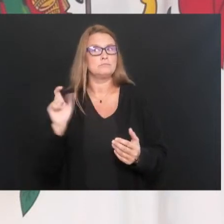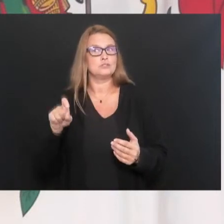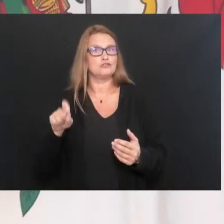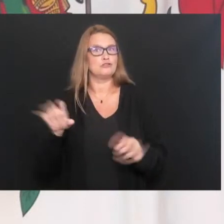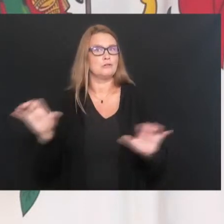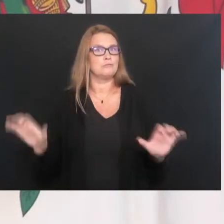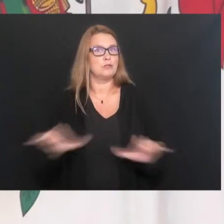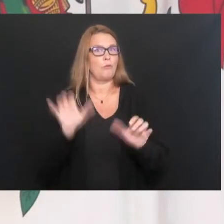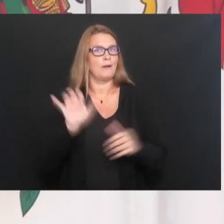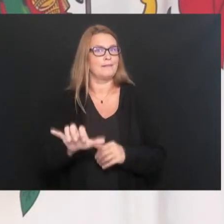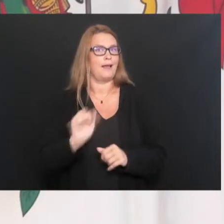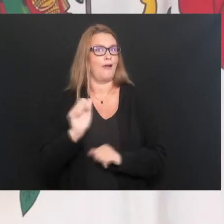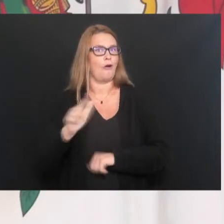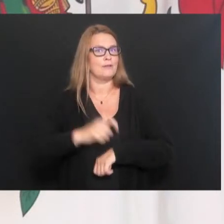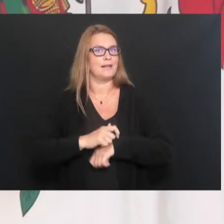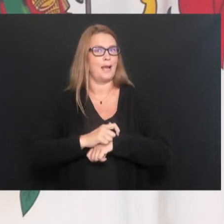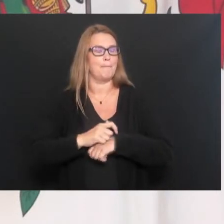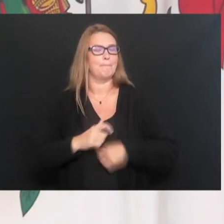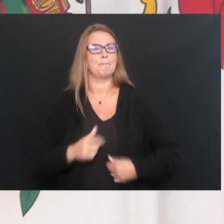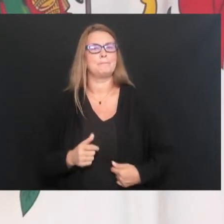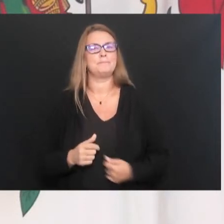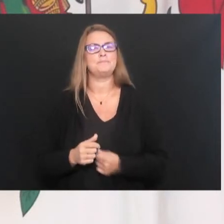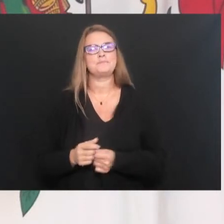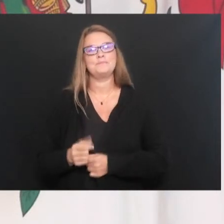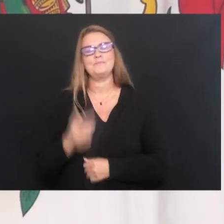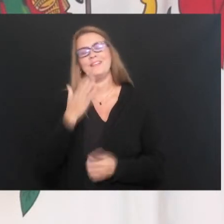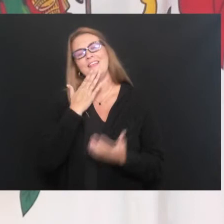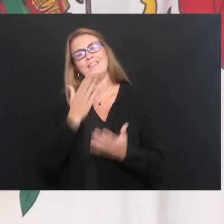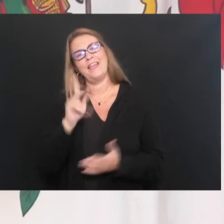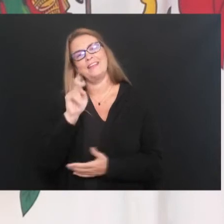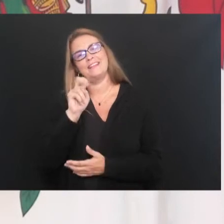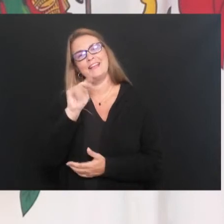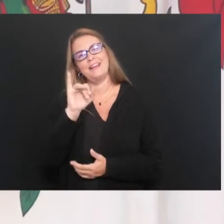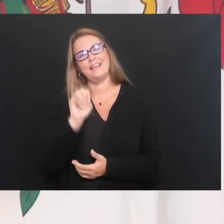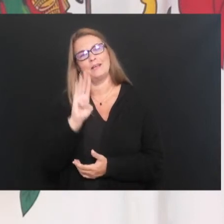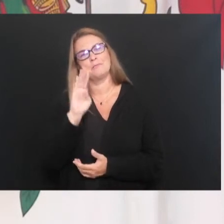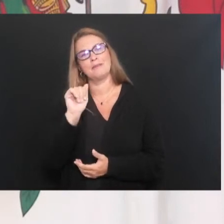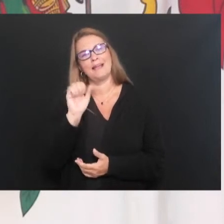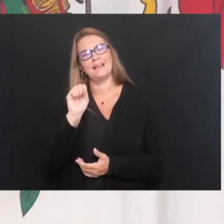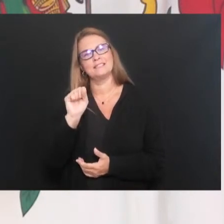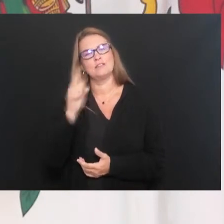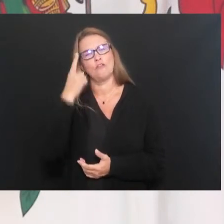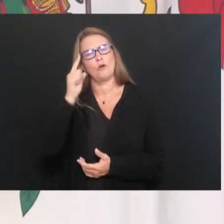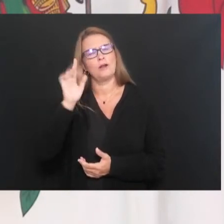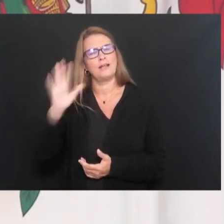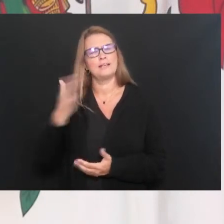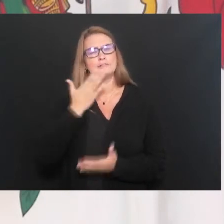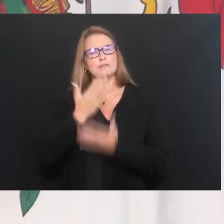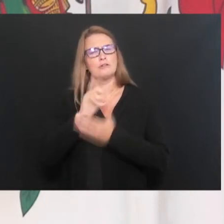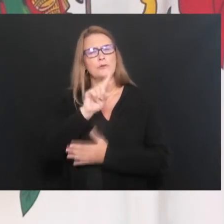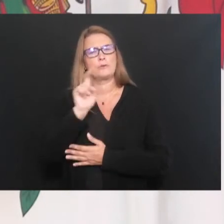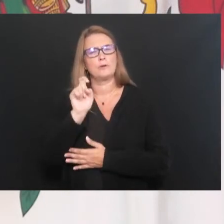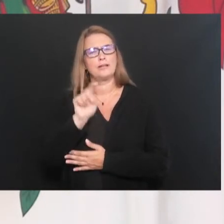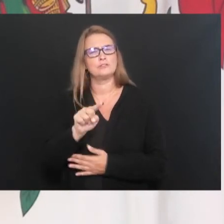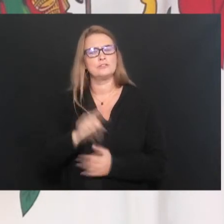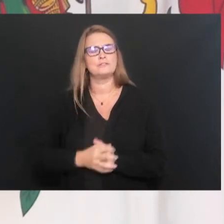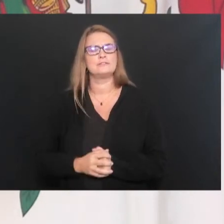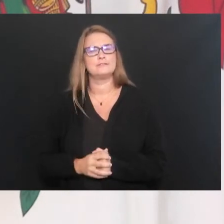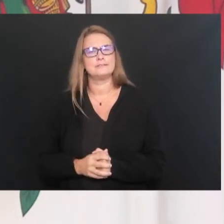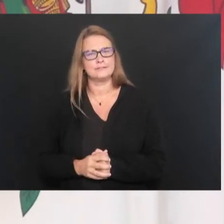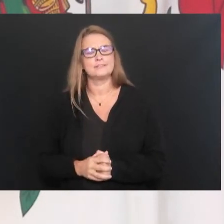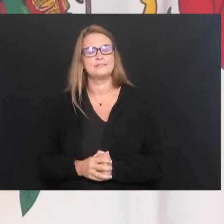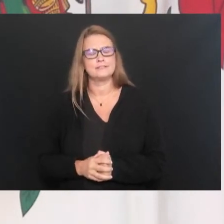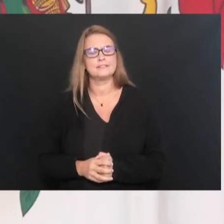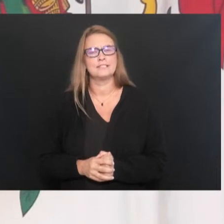doing. And so, you know, I thank Kenny for his insight and I want everybody to